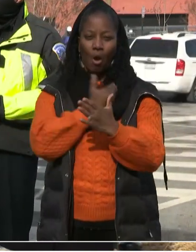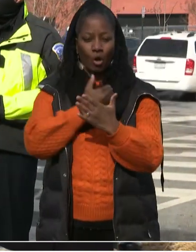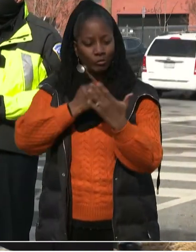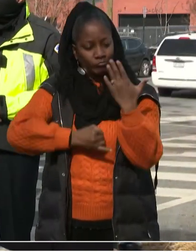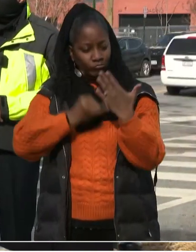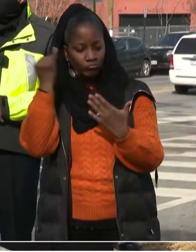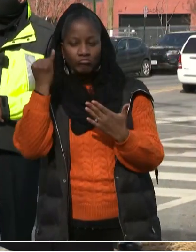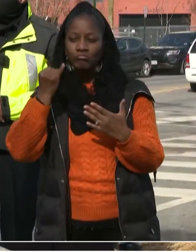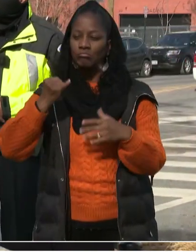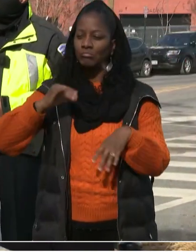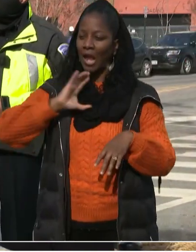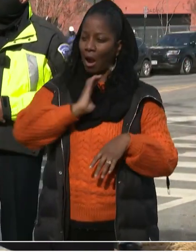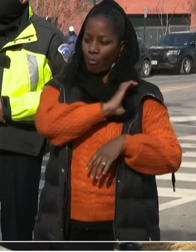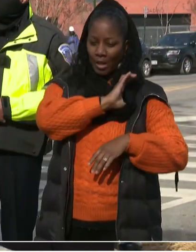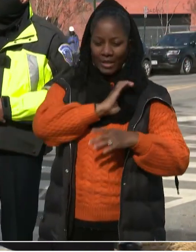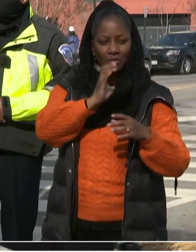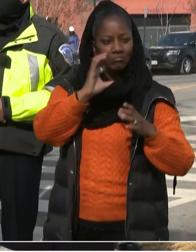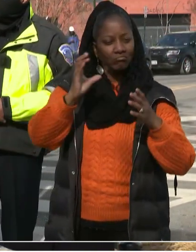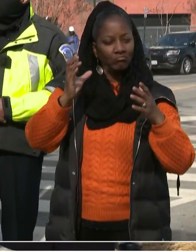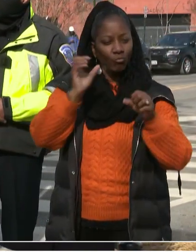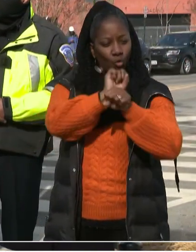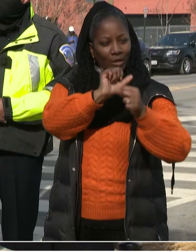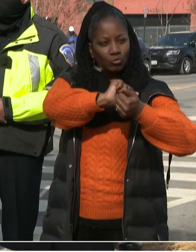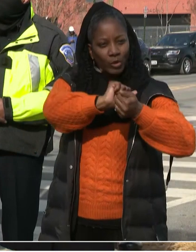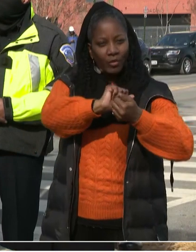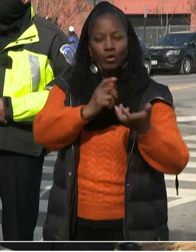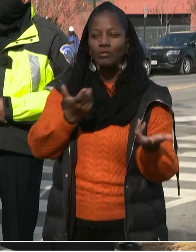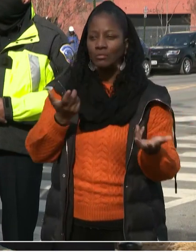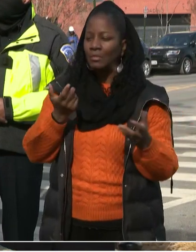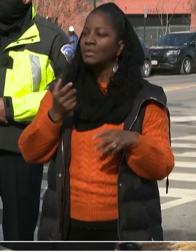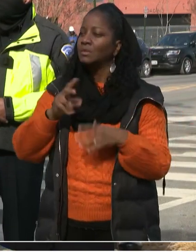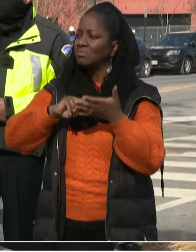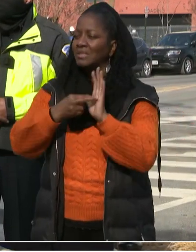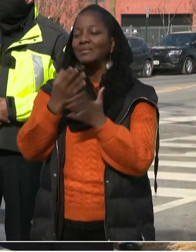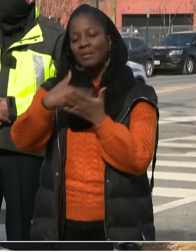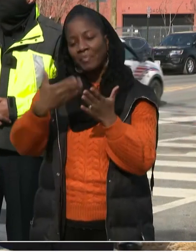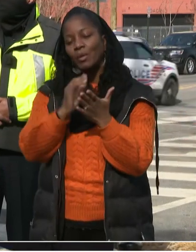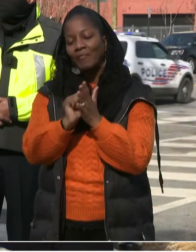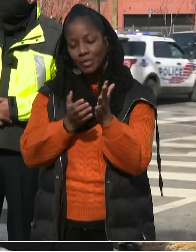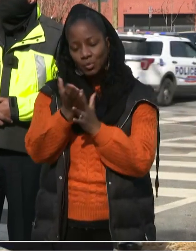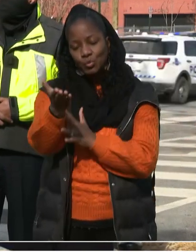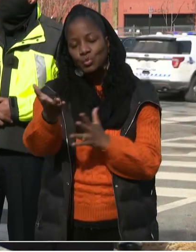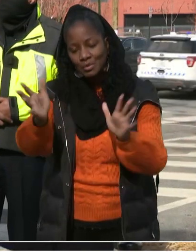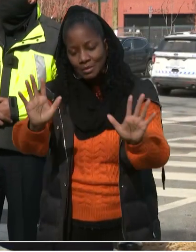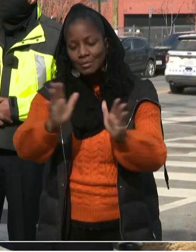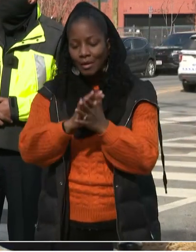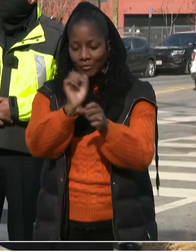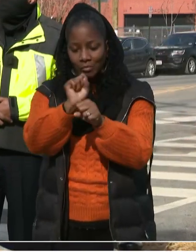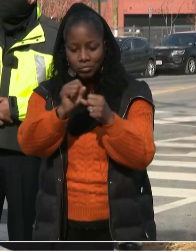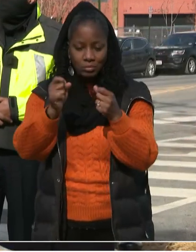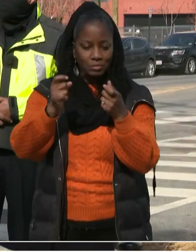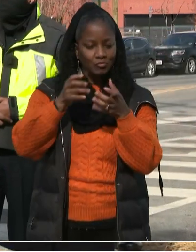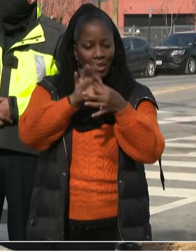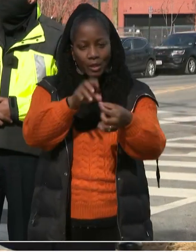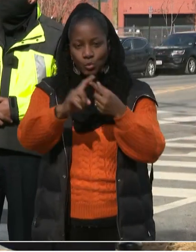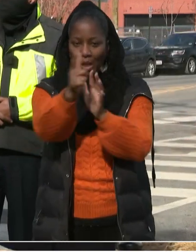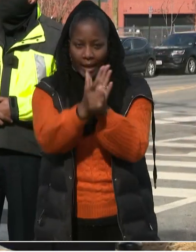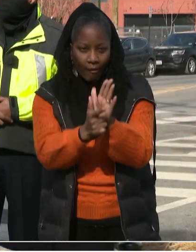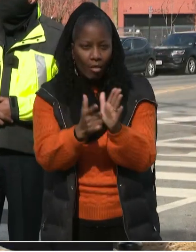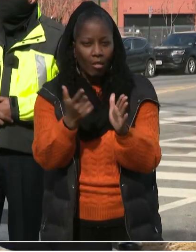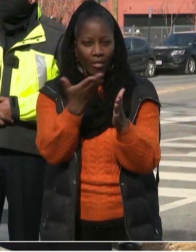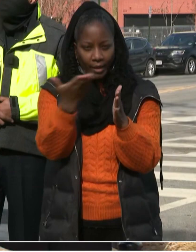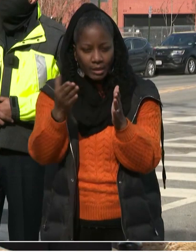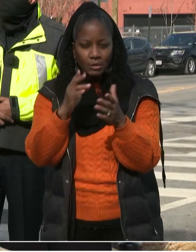officers are actually working together. There's some things that we kind of got to work through or whatever in terms of, legally what